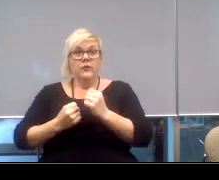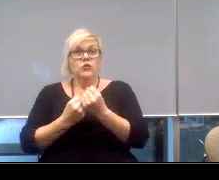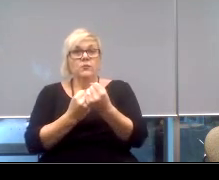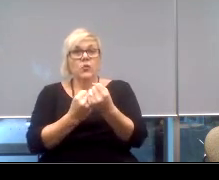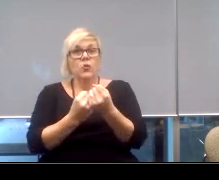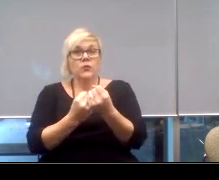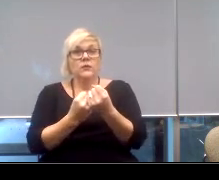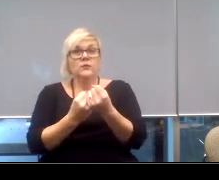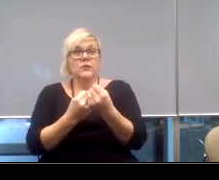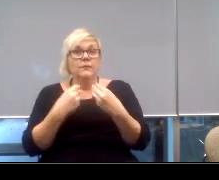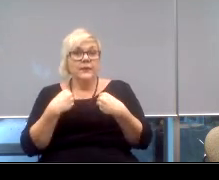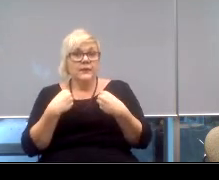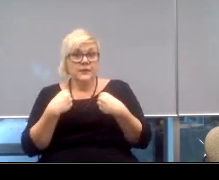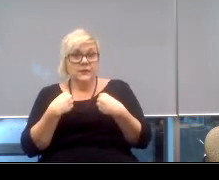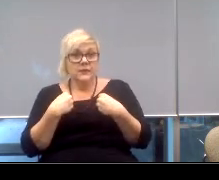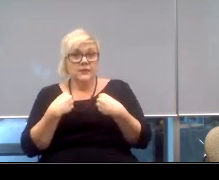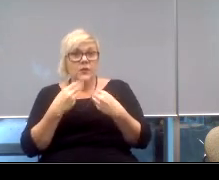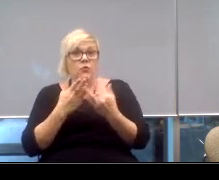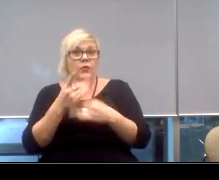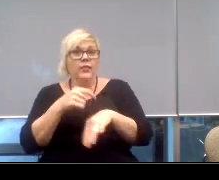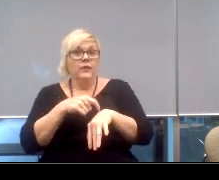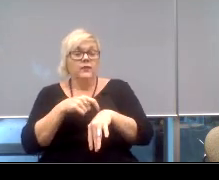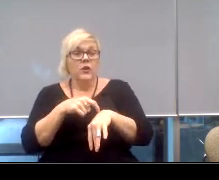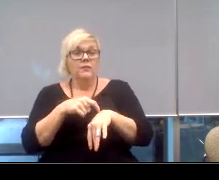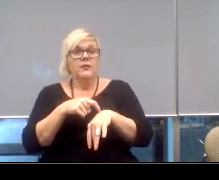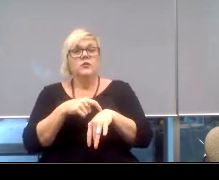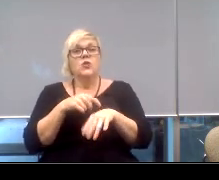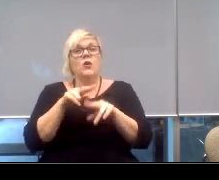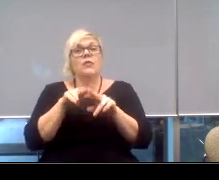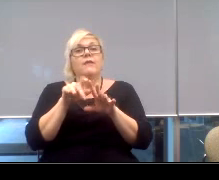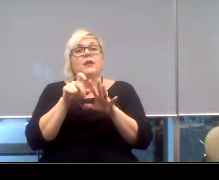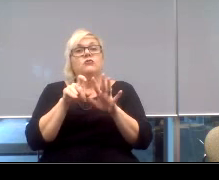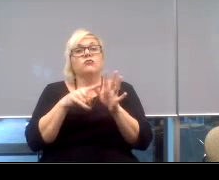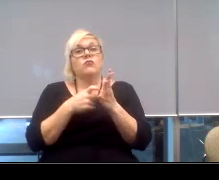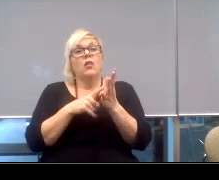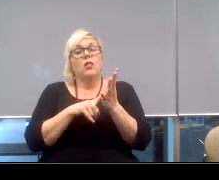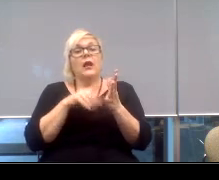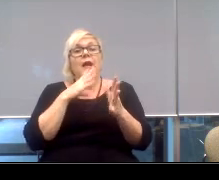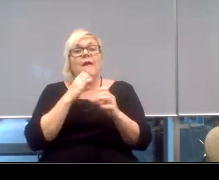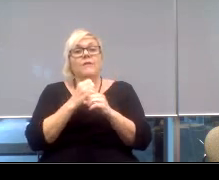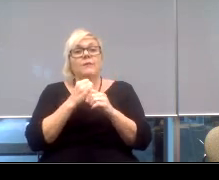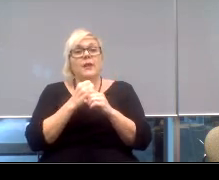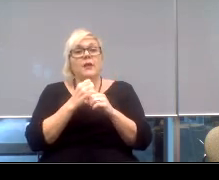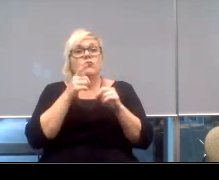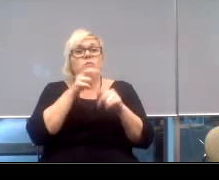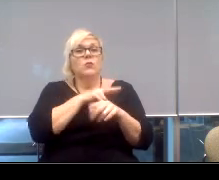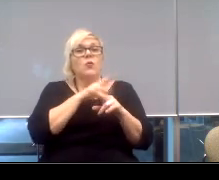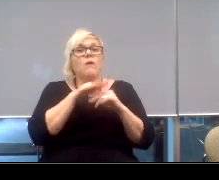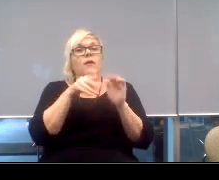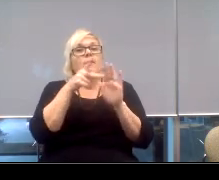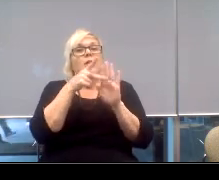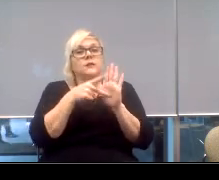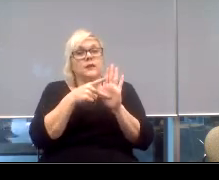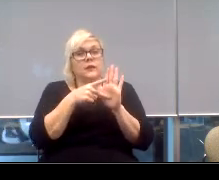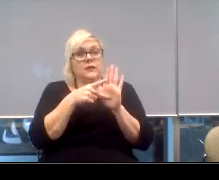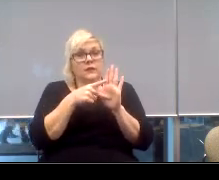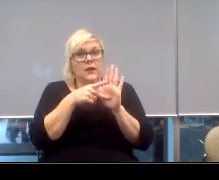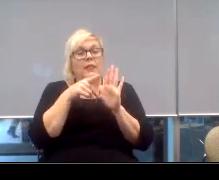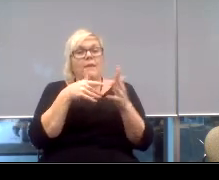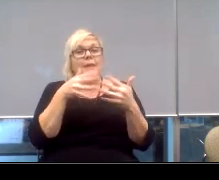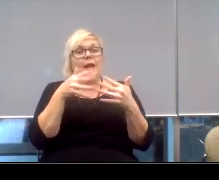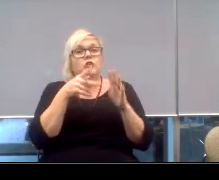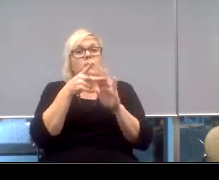Now, key aspects of that are the federal government takes responsibility for market oversight and policy, and they manage the policy